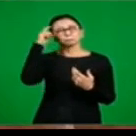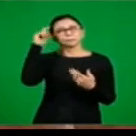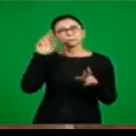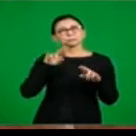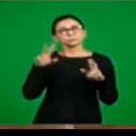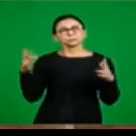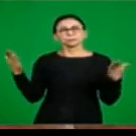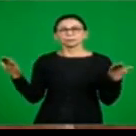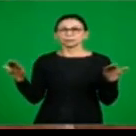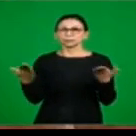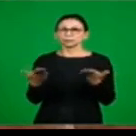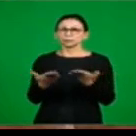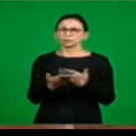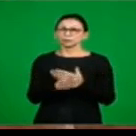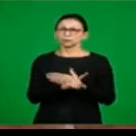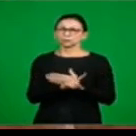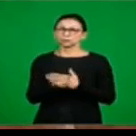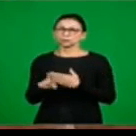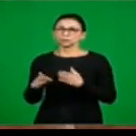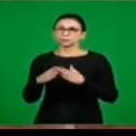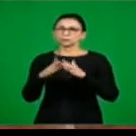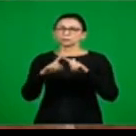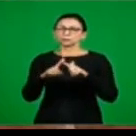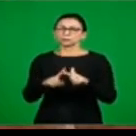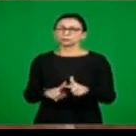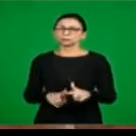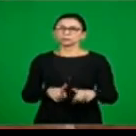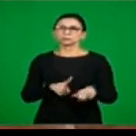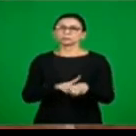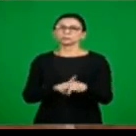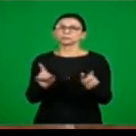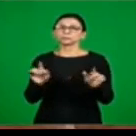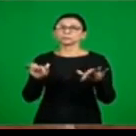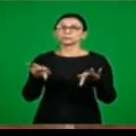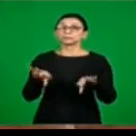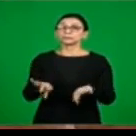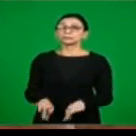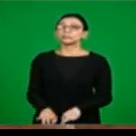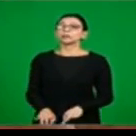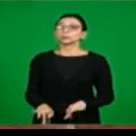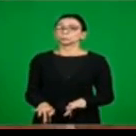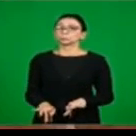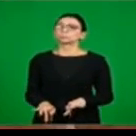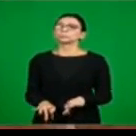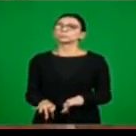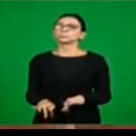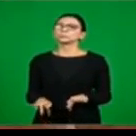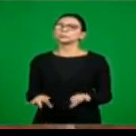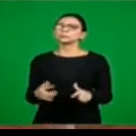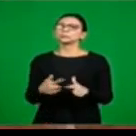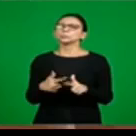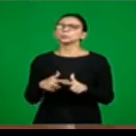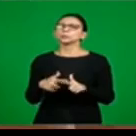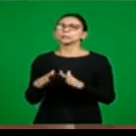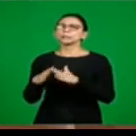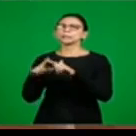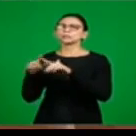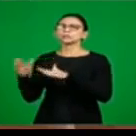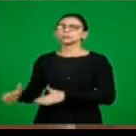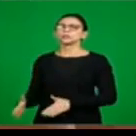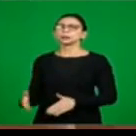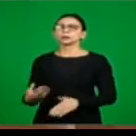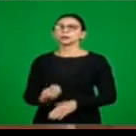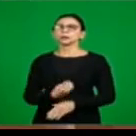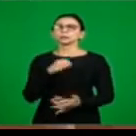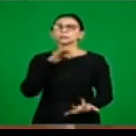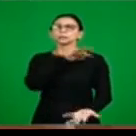their own way, but not now. Now the church is going to leave its last moment, and the church needs to say why it is